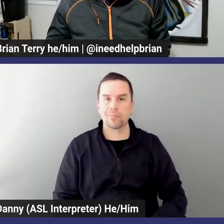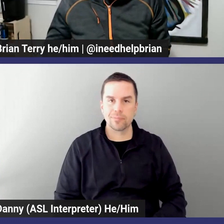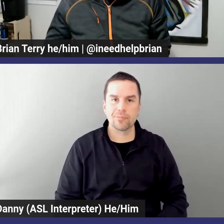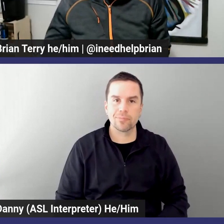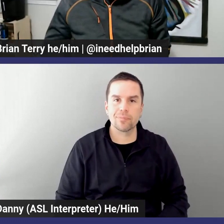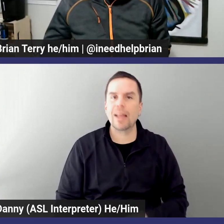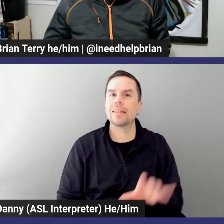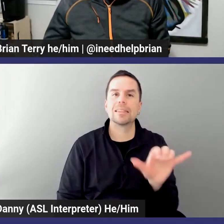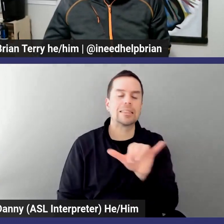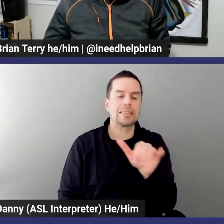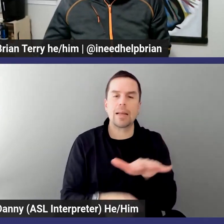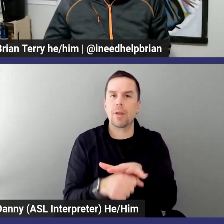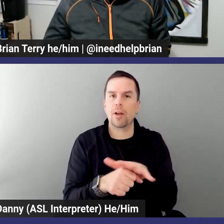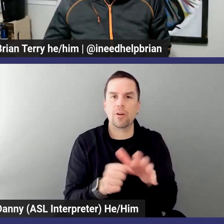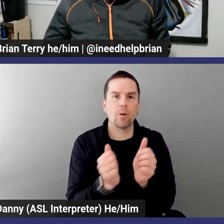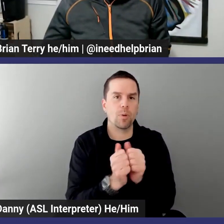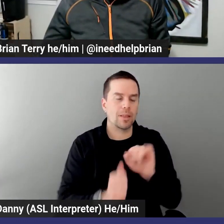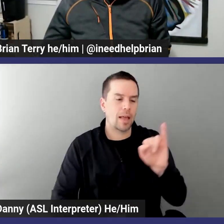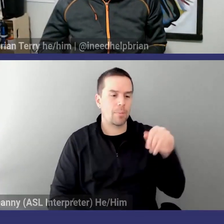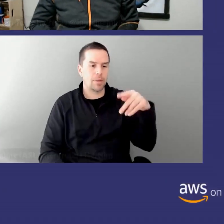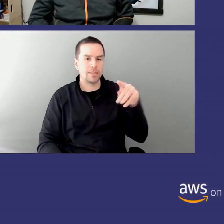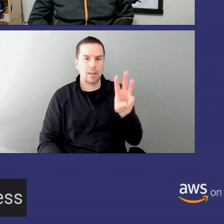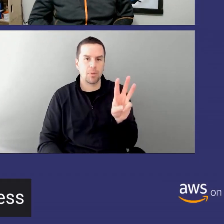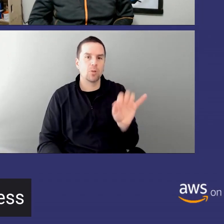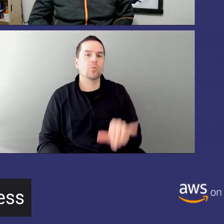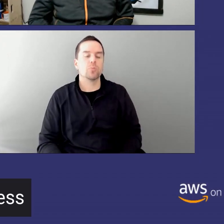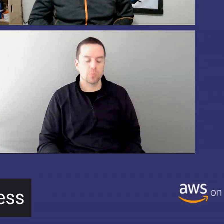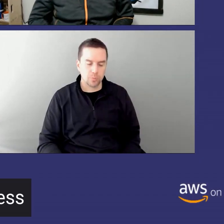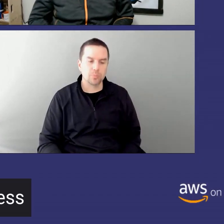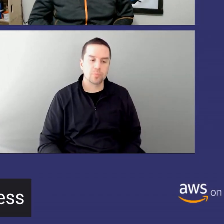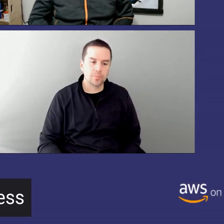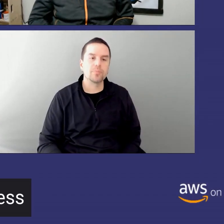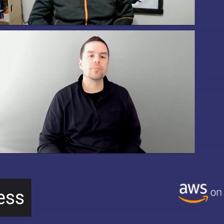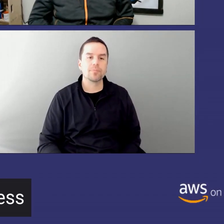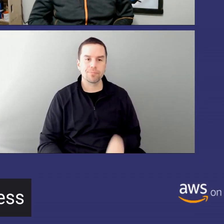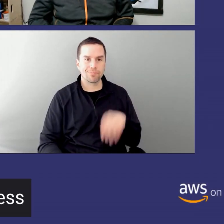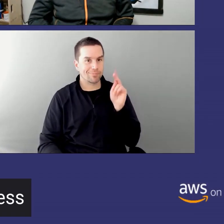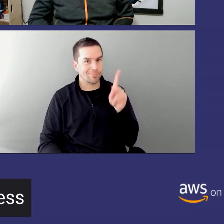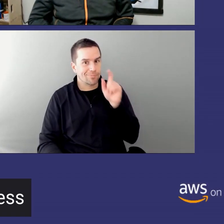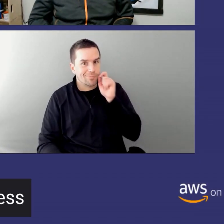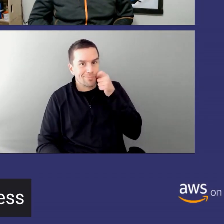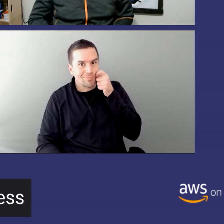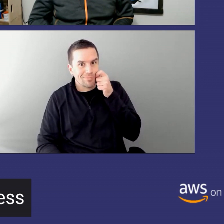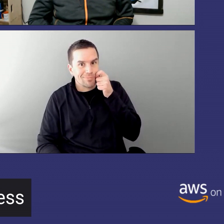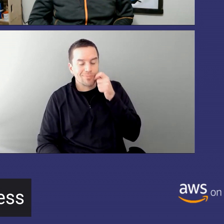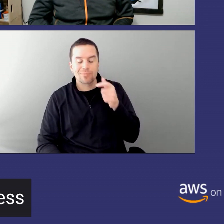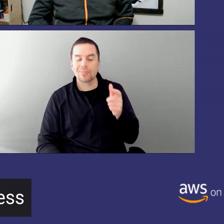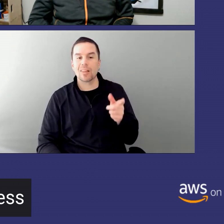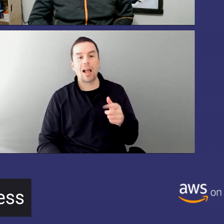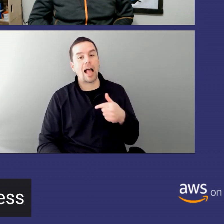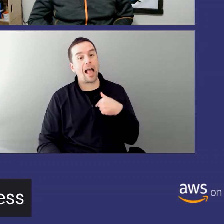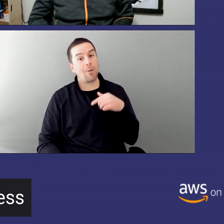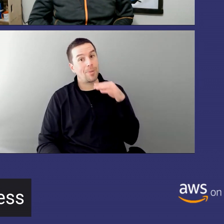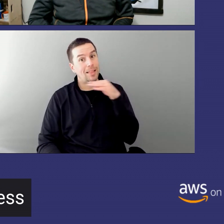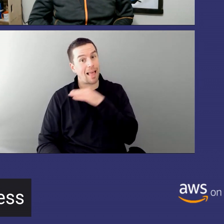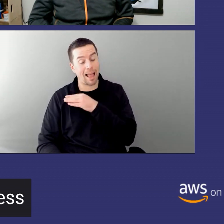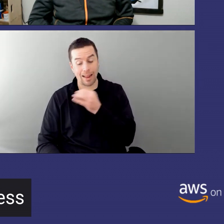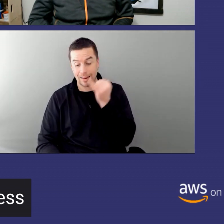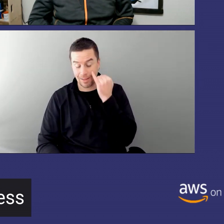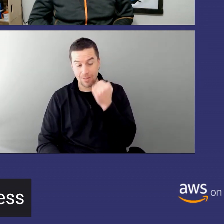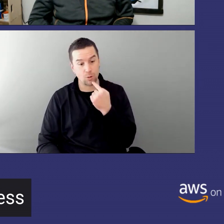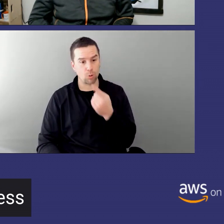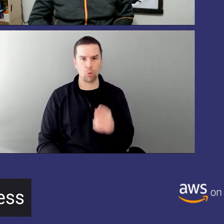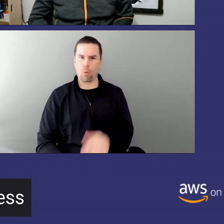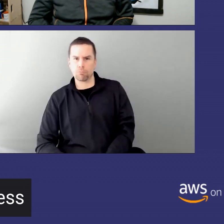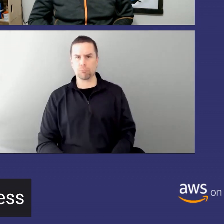year. Really cool. Well, I'd be lying if I said I wasn't jealous that Brian and I are not in Barcelona right